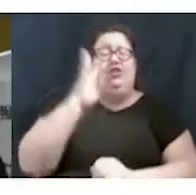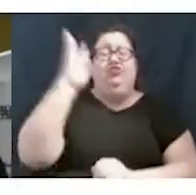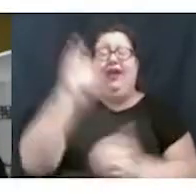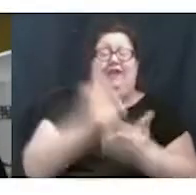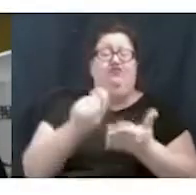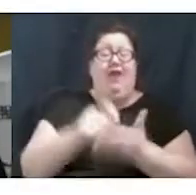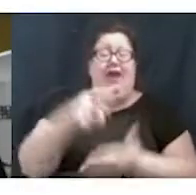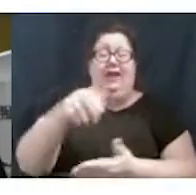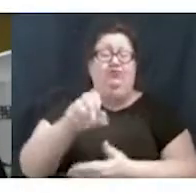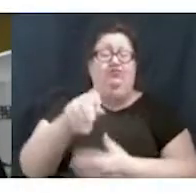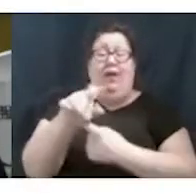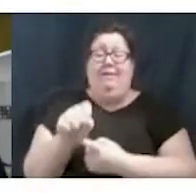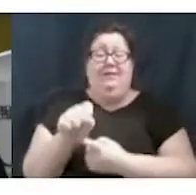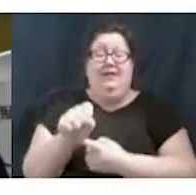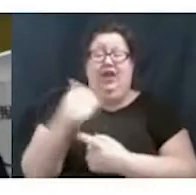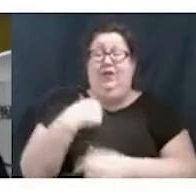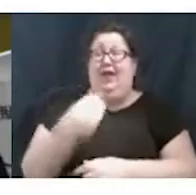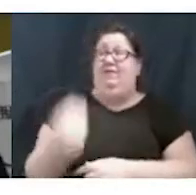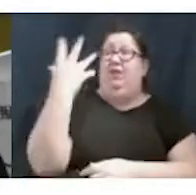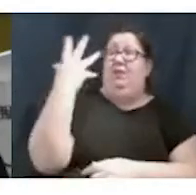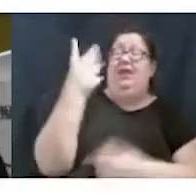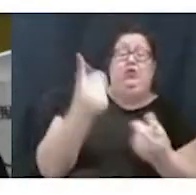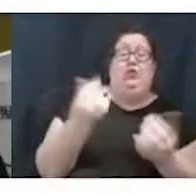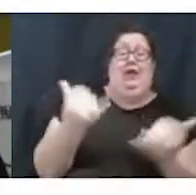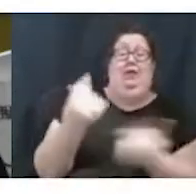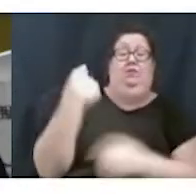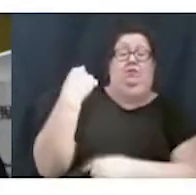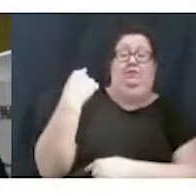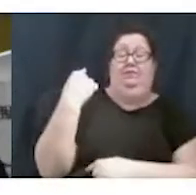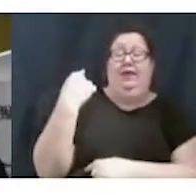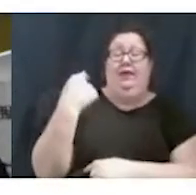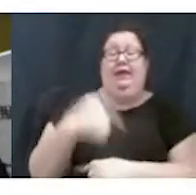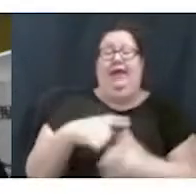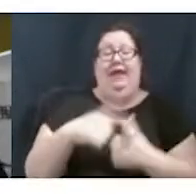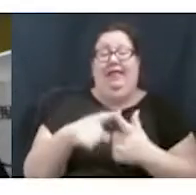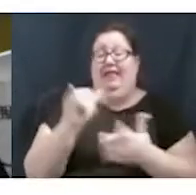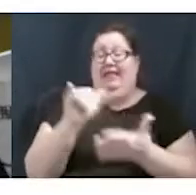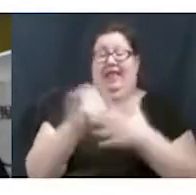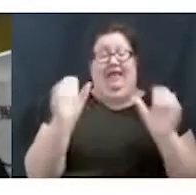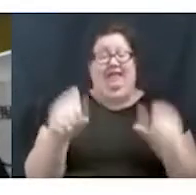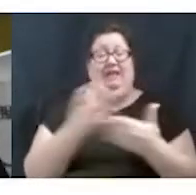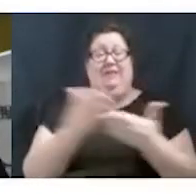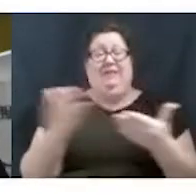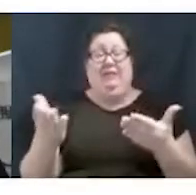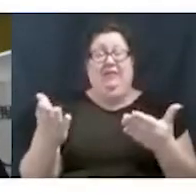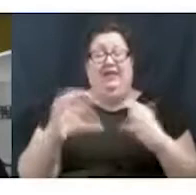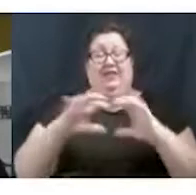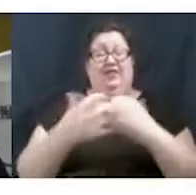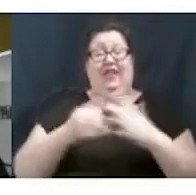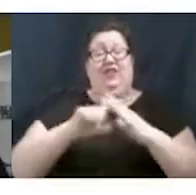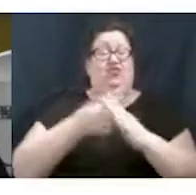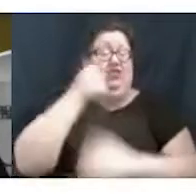could have it up on the board as a do now, and then that could be something to get your class started every